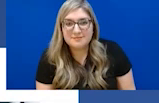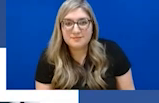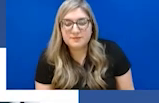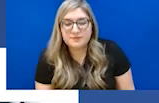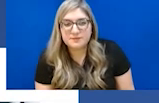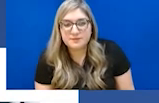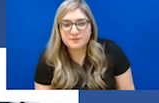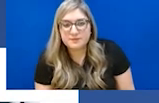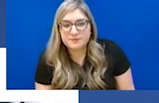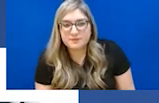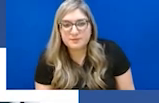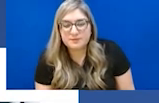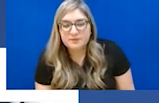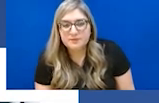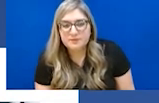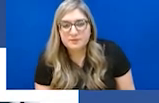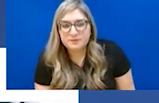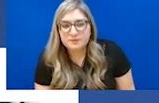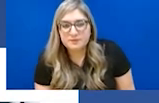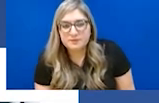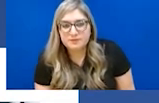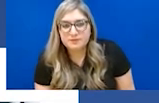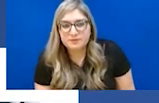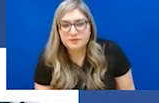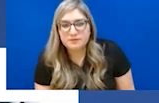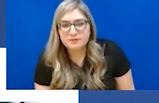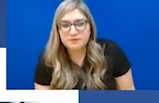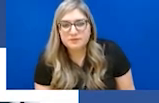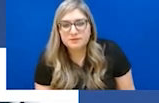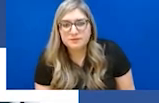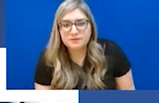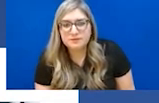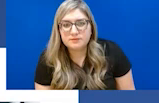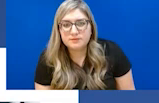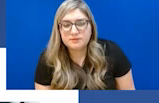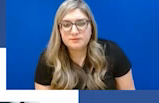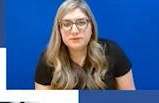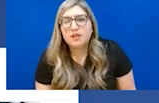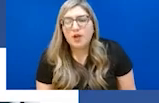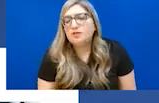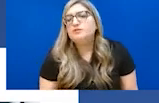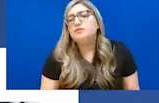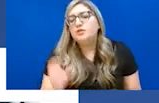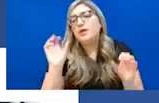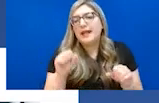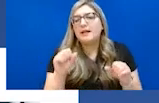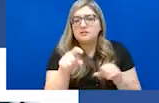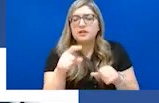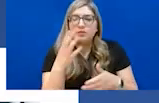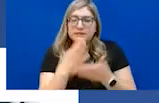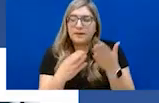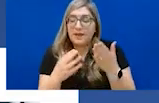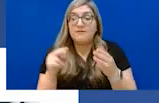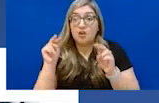and CSU and UC representatives have looked at the course outliner record and they're like, yep, that's exactly the same, CID.